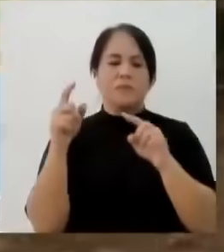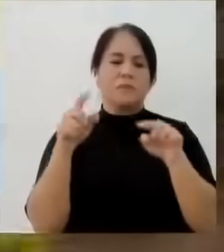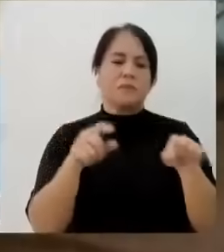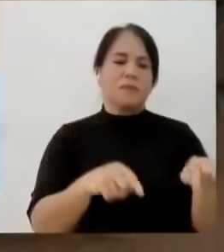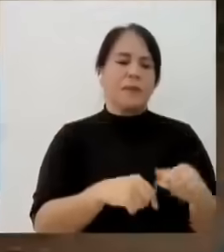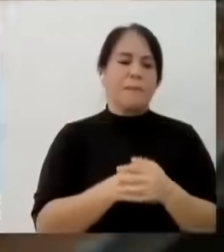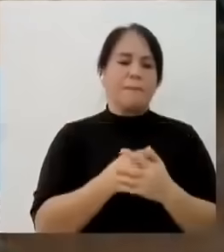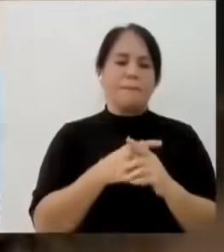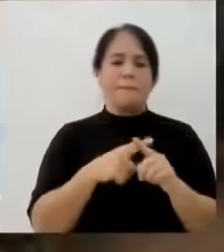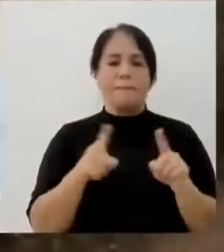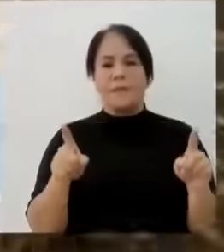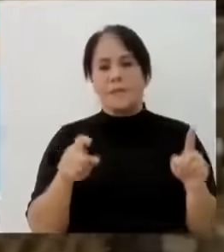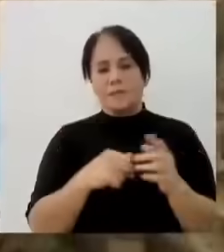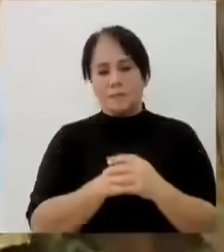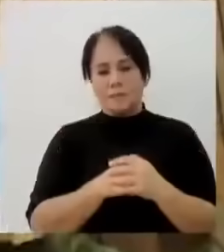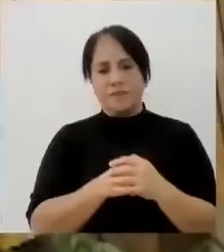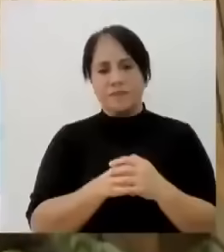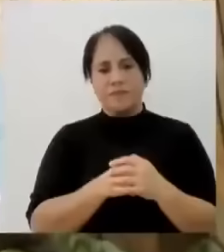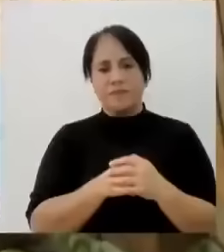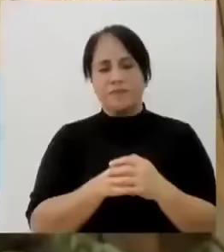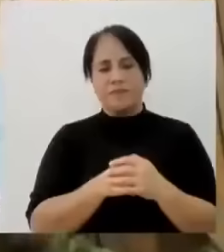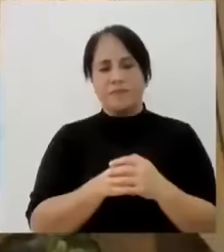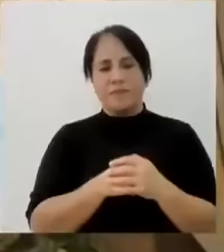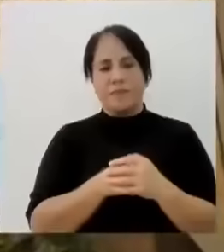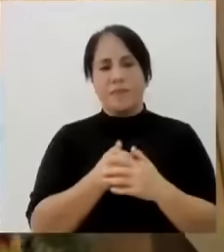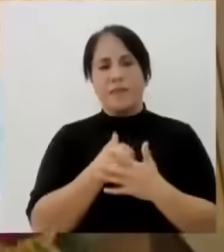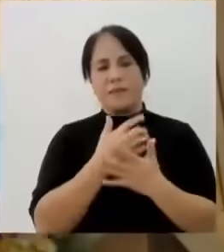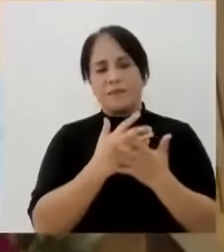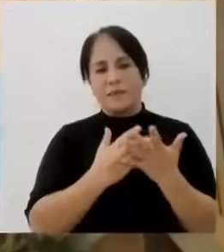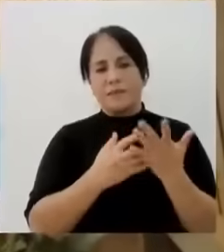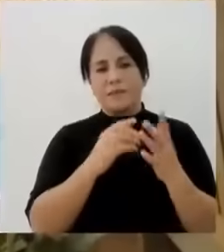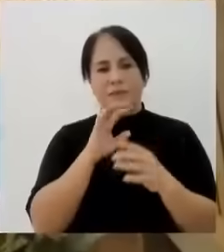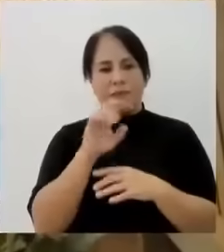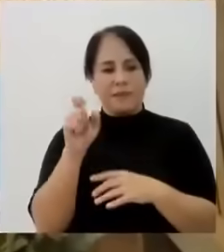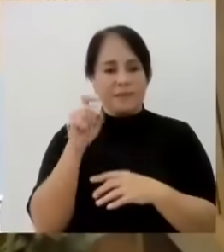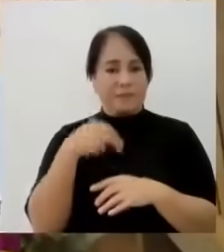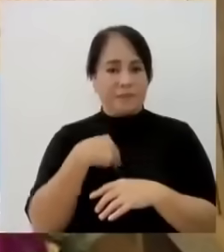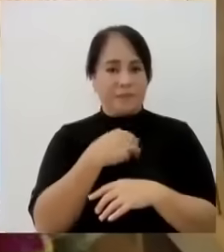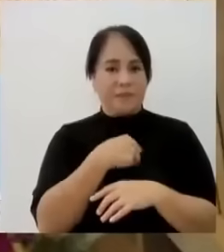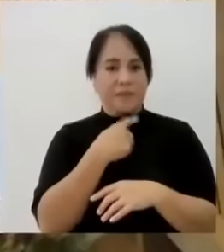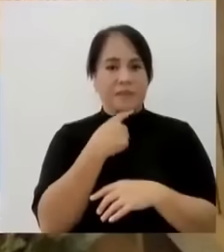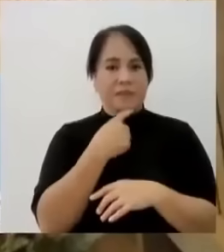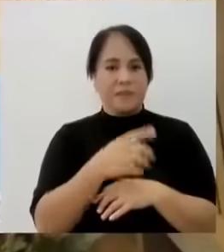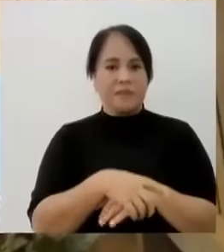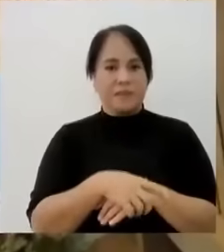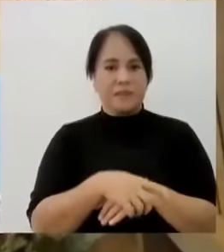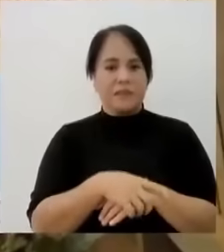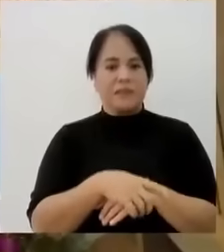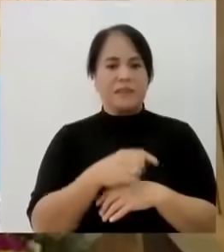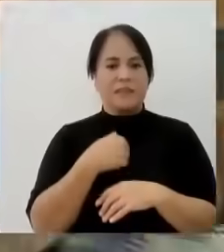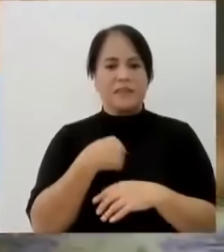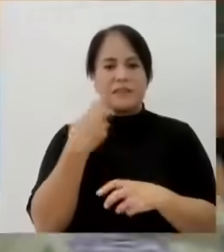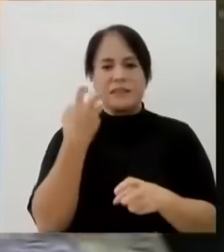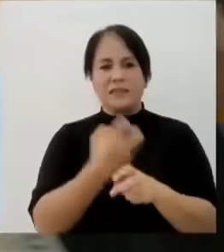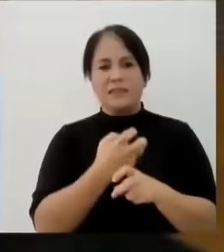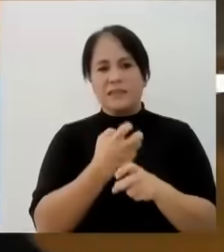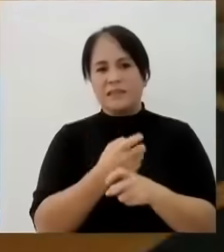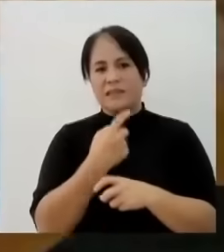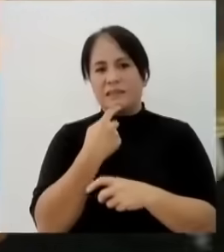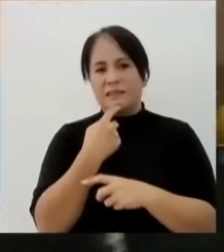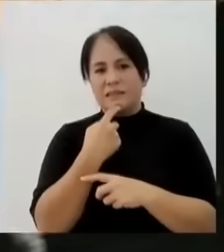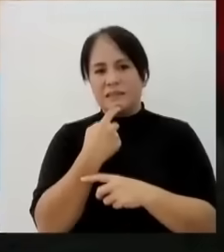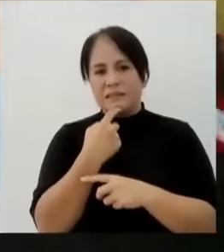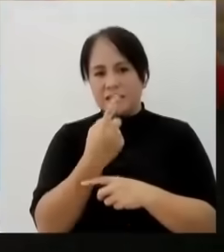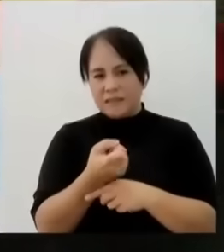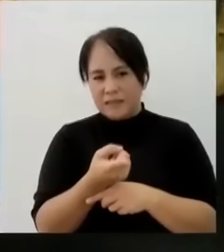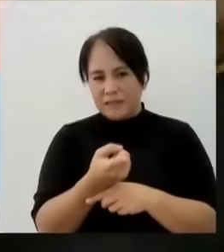But as what some of the former members told me, it's difficult to say or to